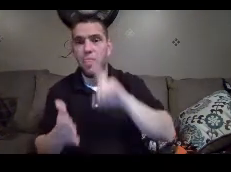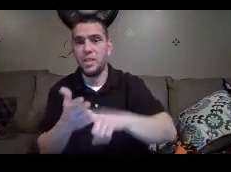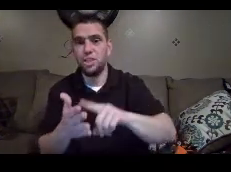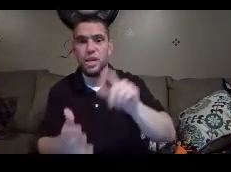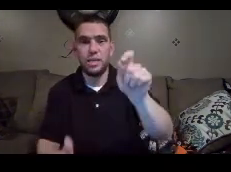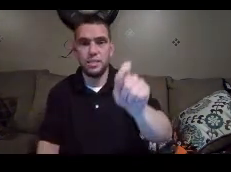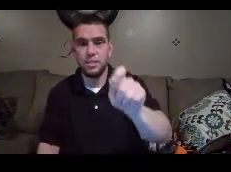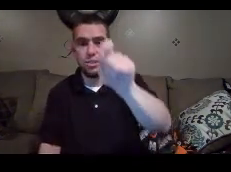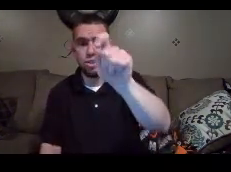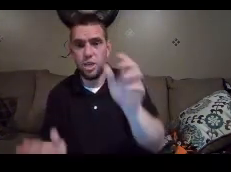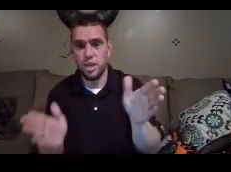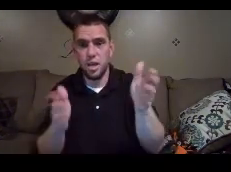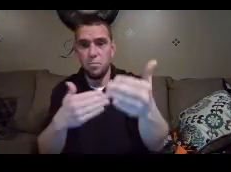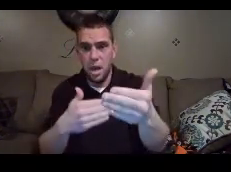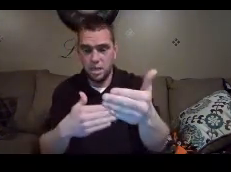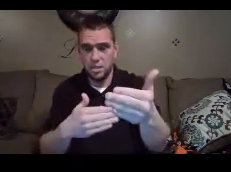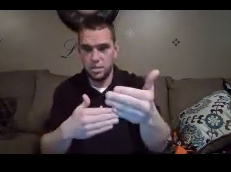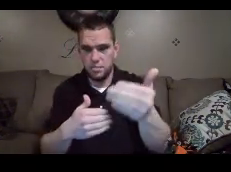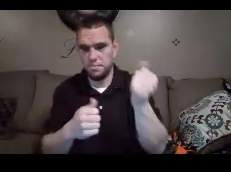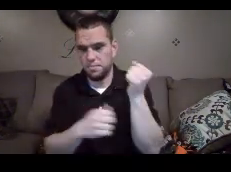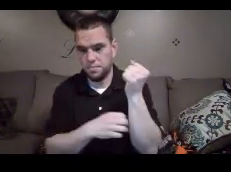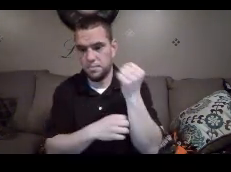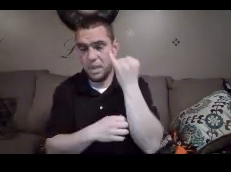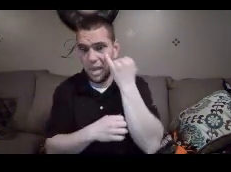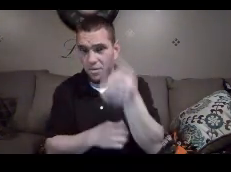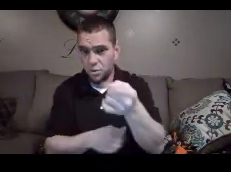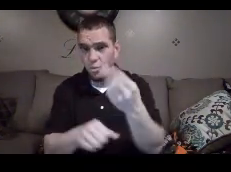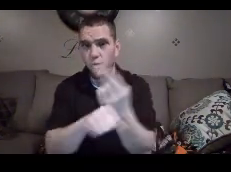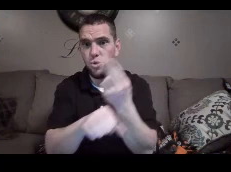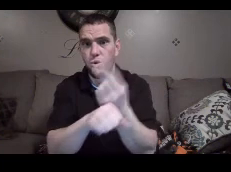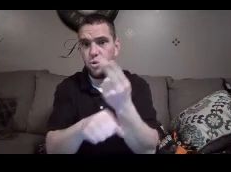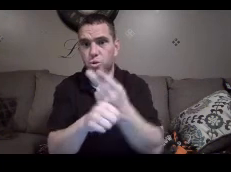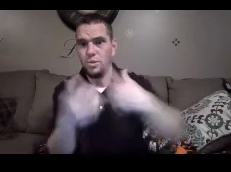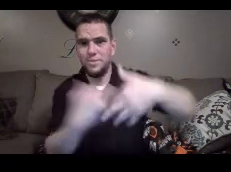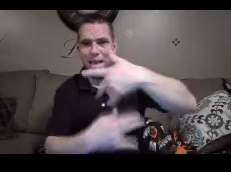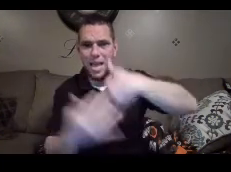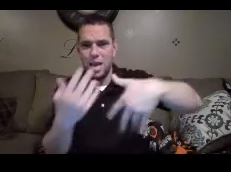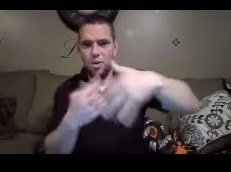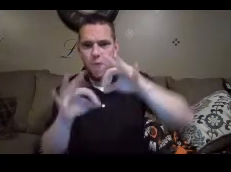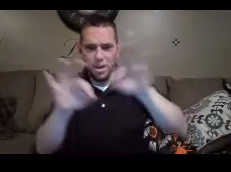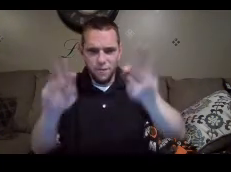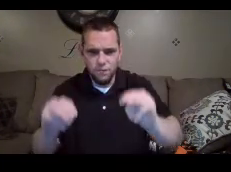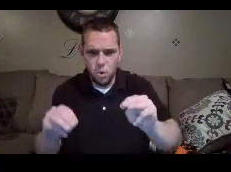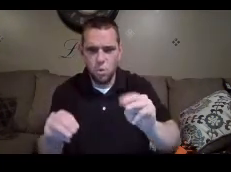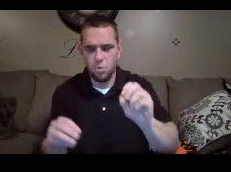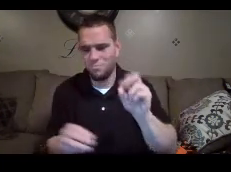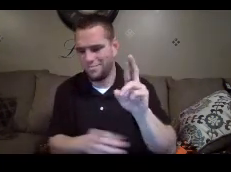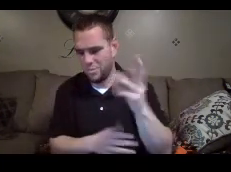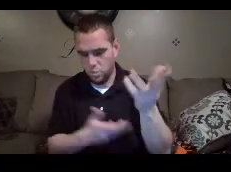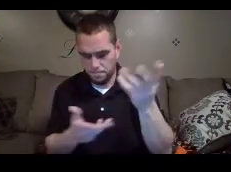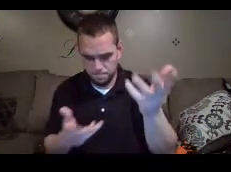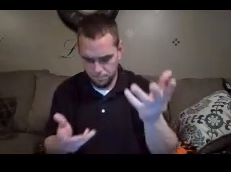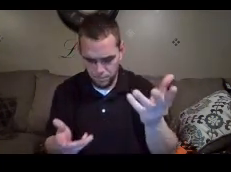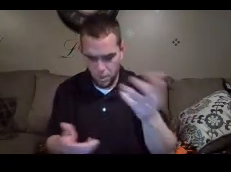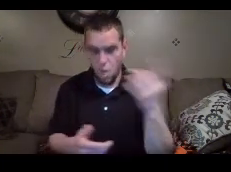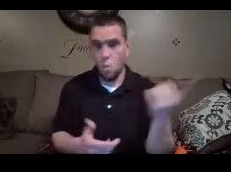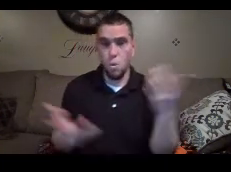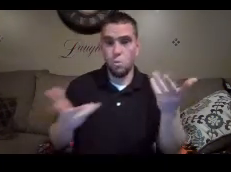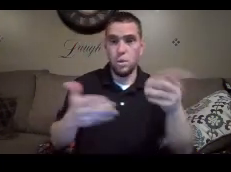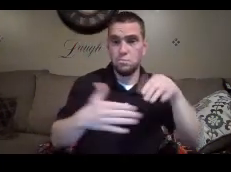general, those would be used if you were creating an interactive form of some sort. So the only ones that are